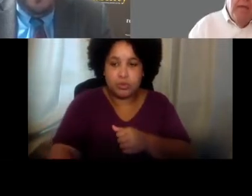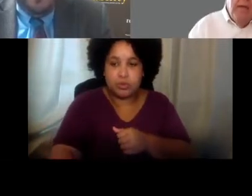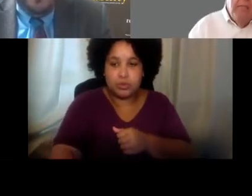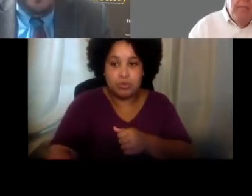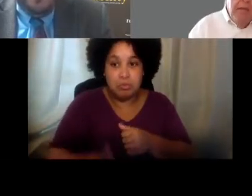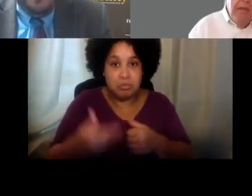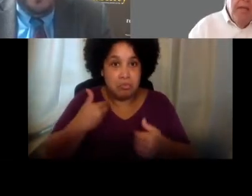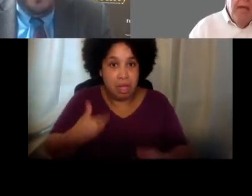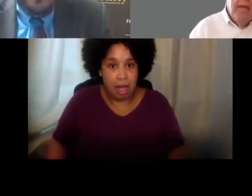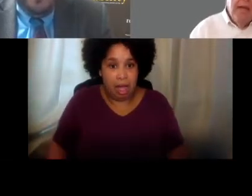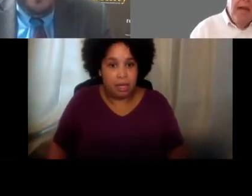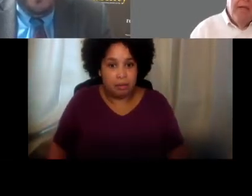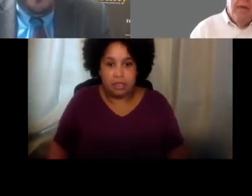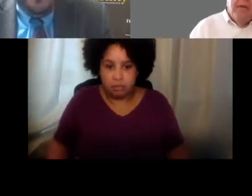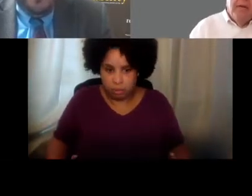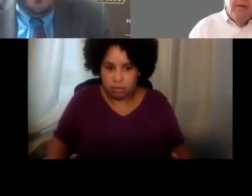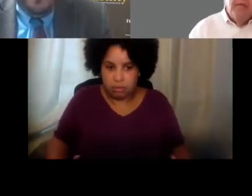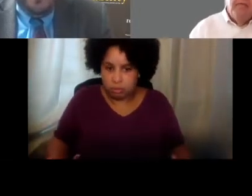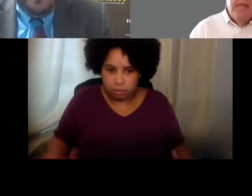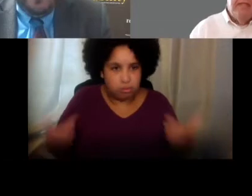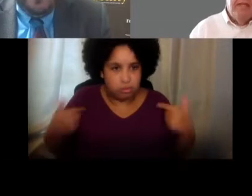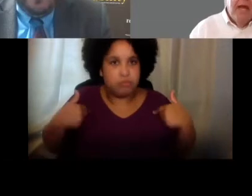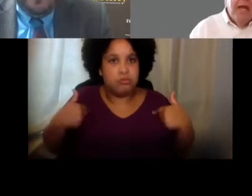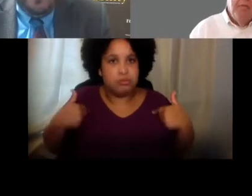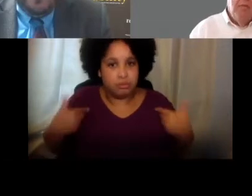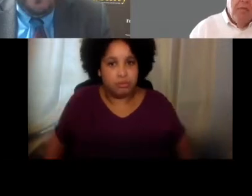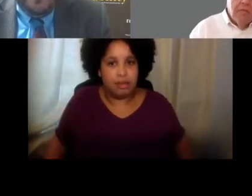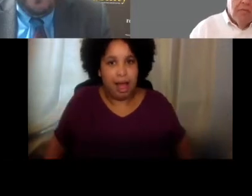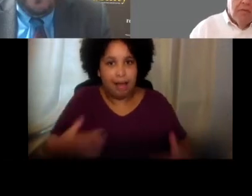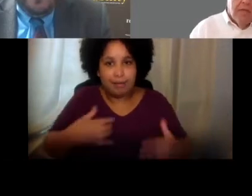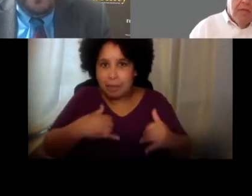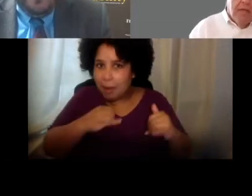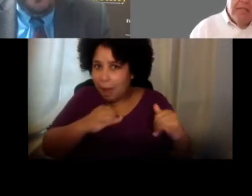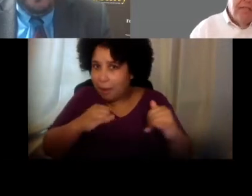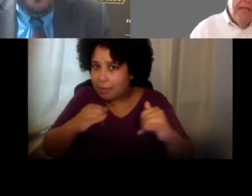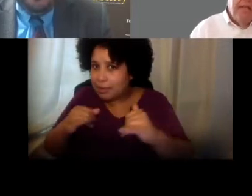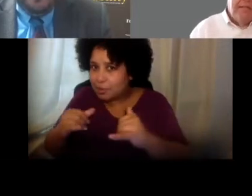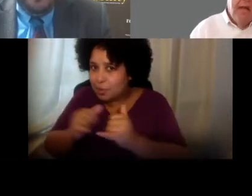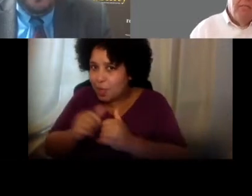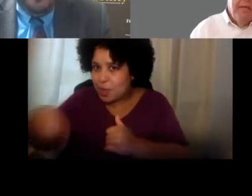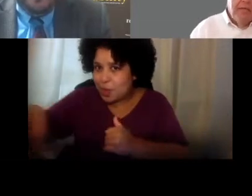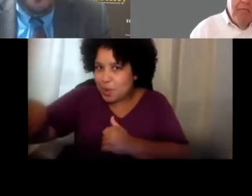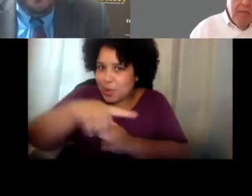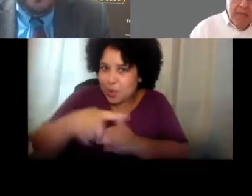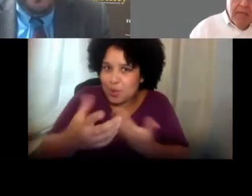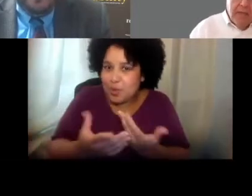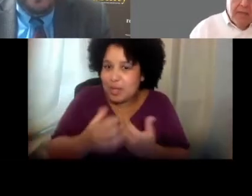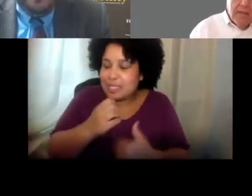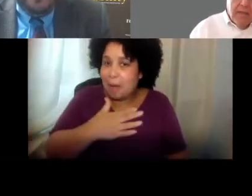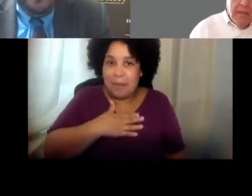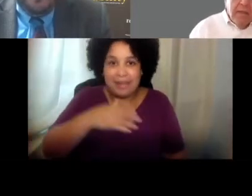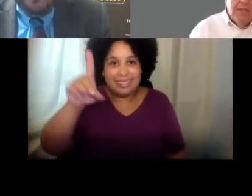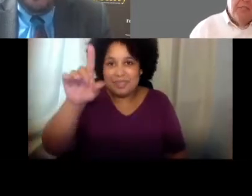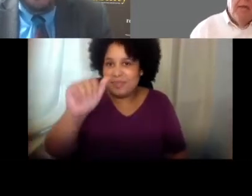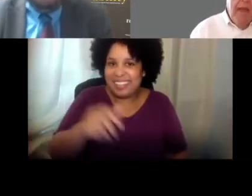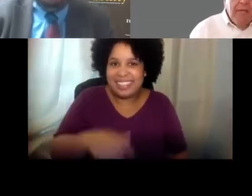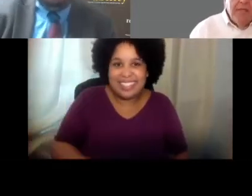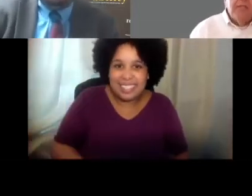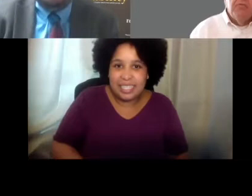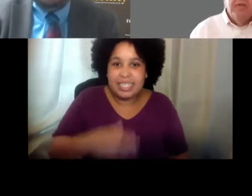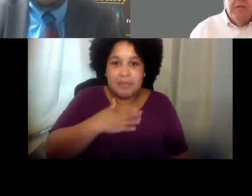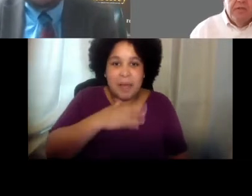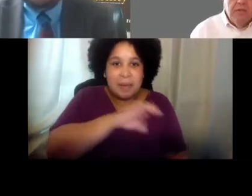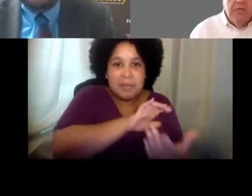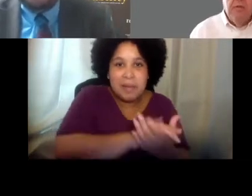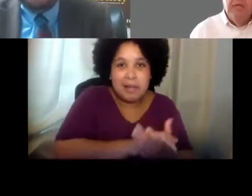am me, and I have things in common with you. It's not my disability. It's my marriage.